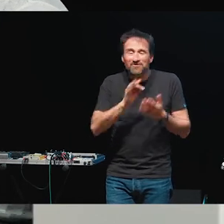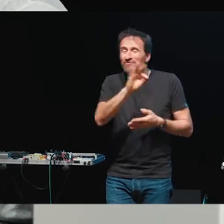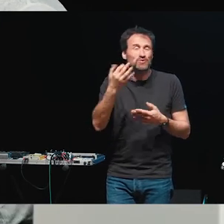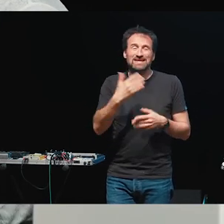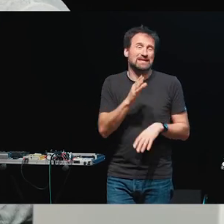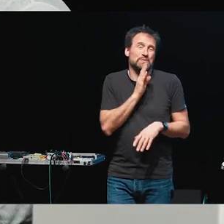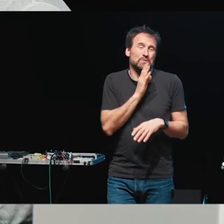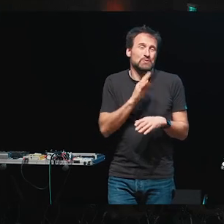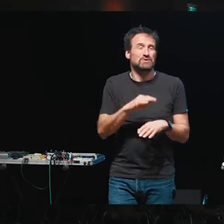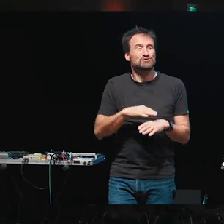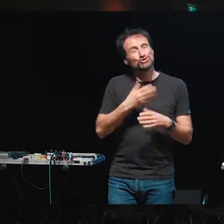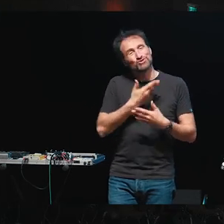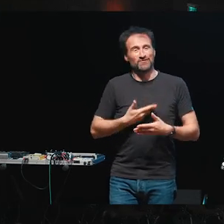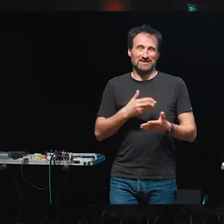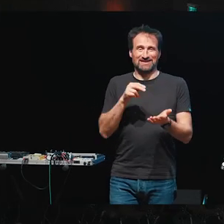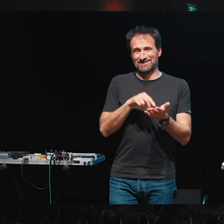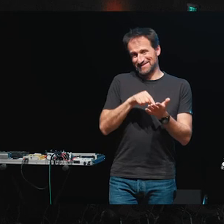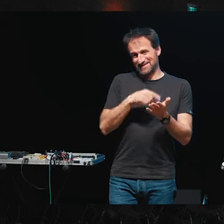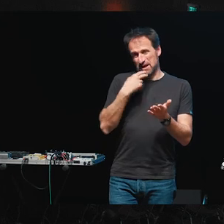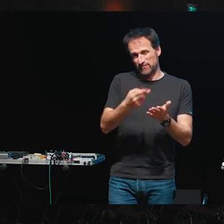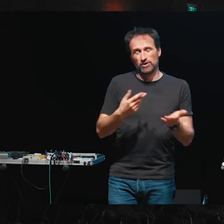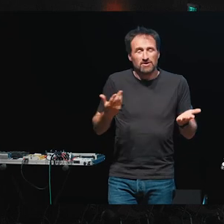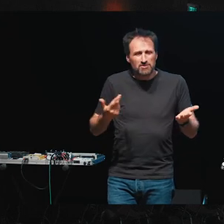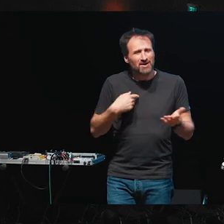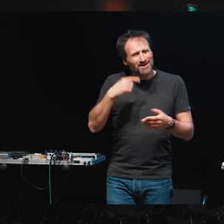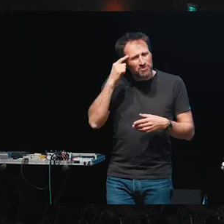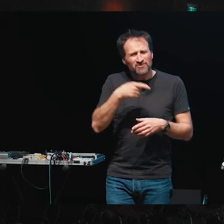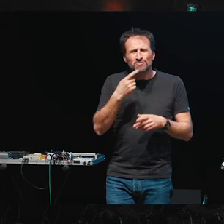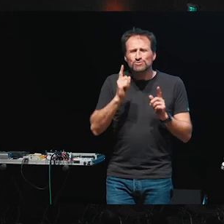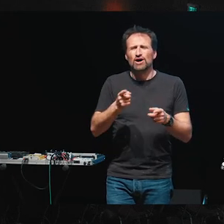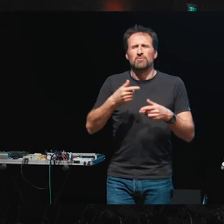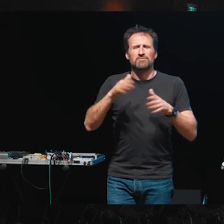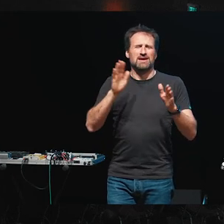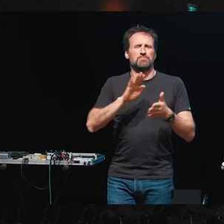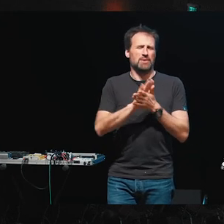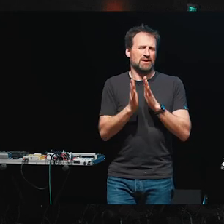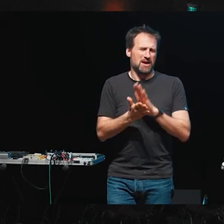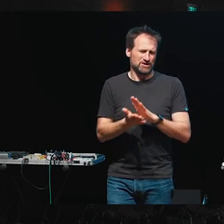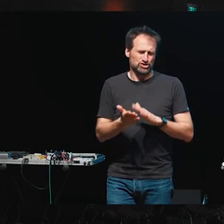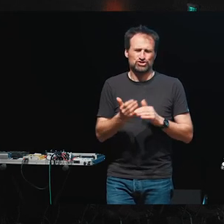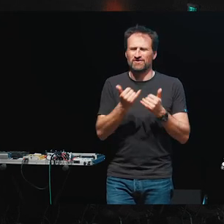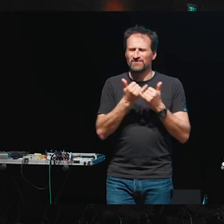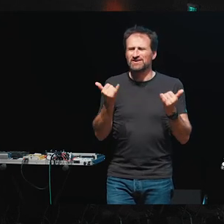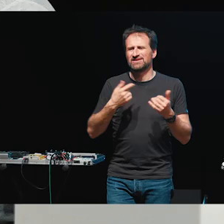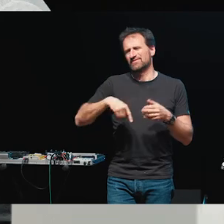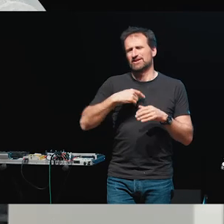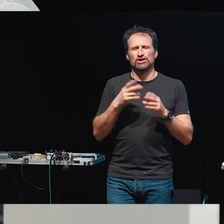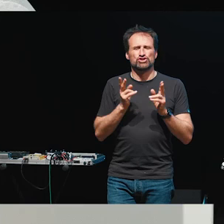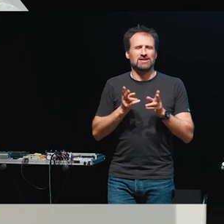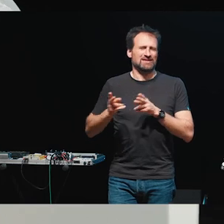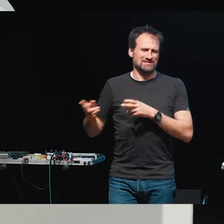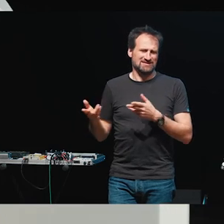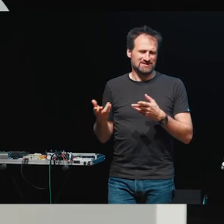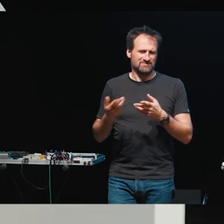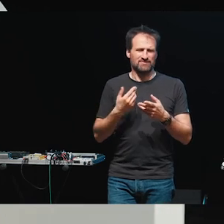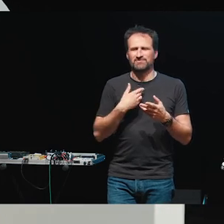trying to be pragmatic in terms of, we specify things in terms of the relevant Unicode standards, which include